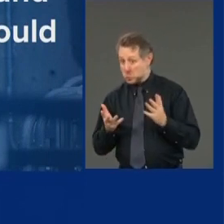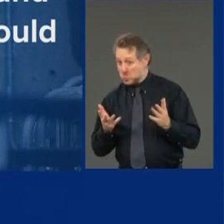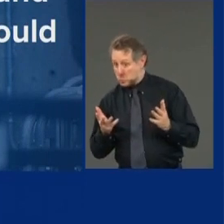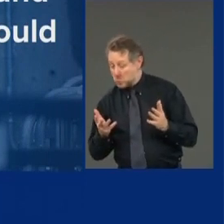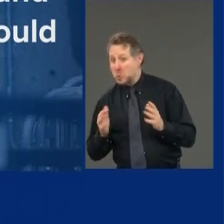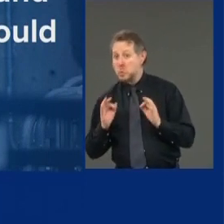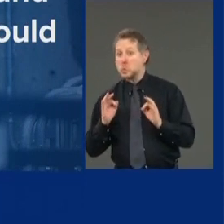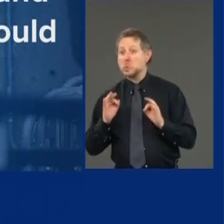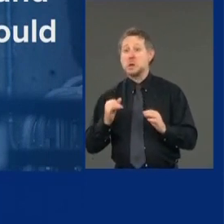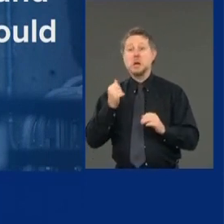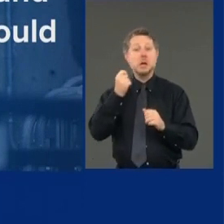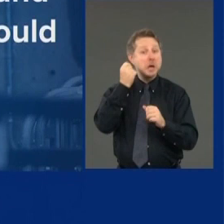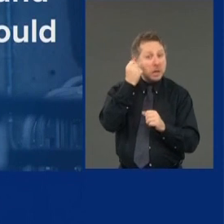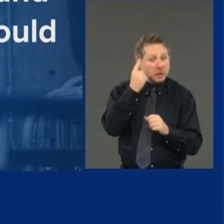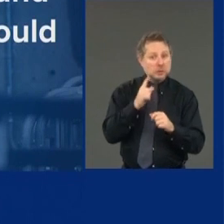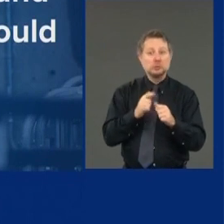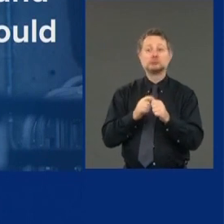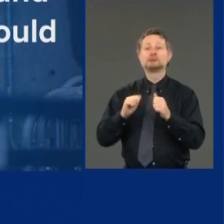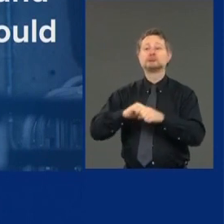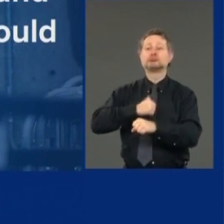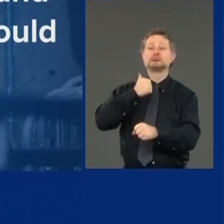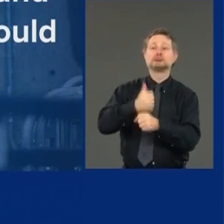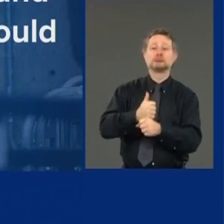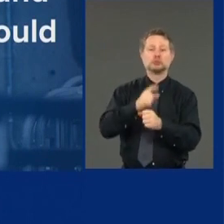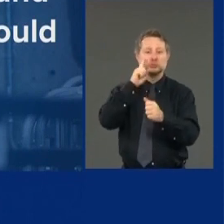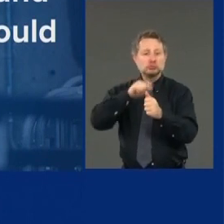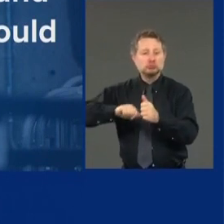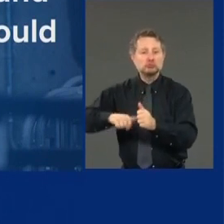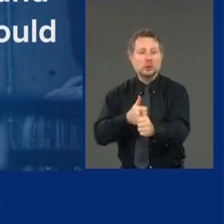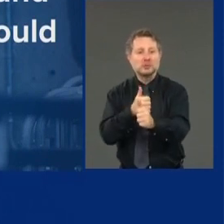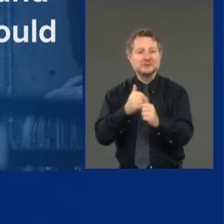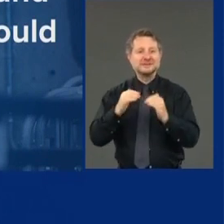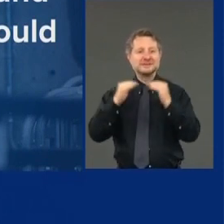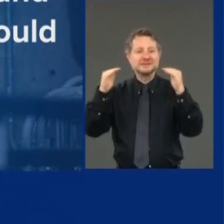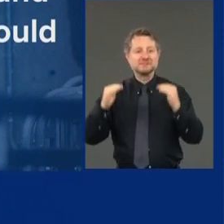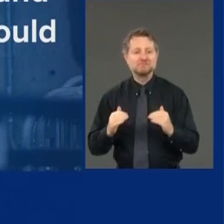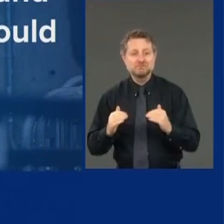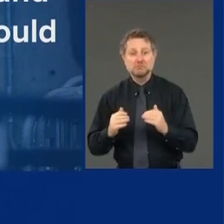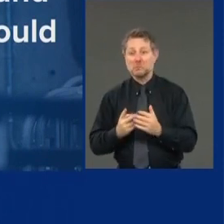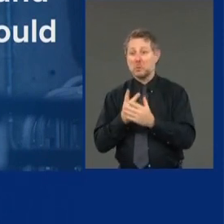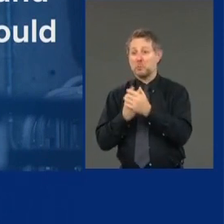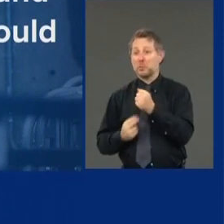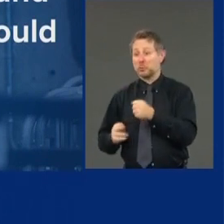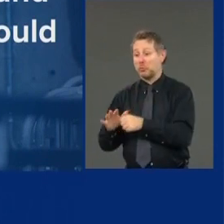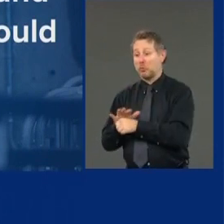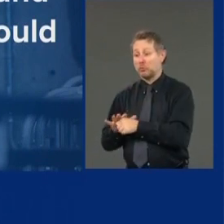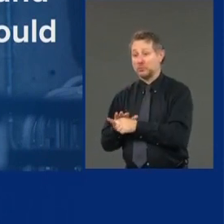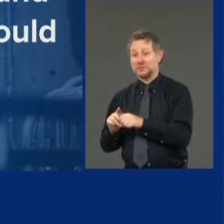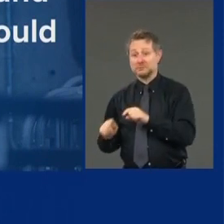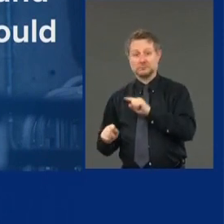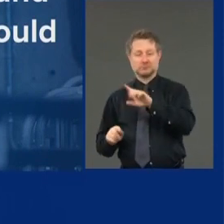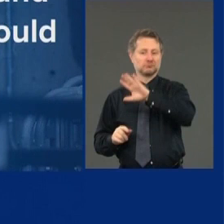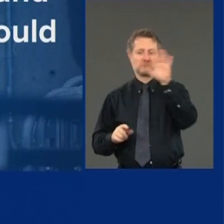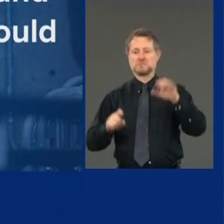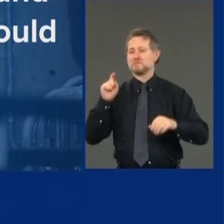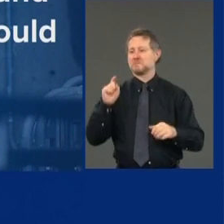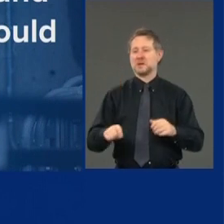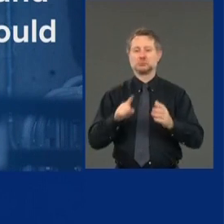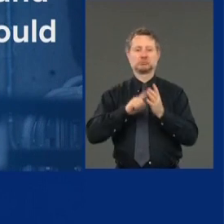and they get their tracing online. Every region has a certain number of tracers that they need to